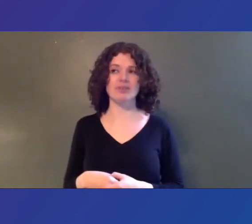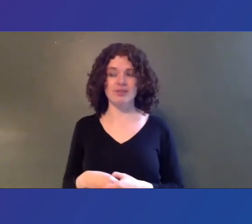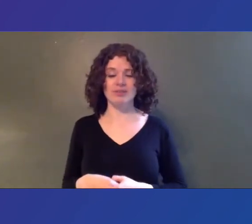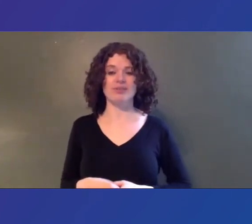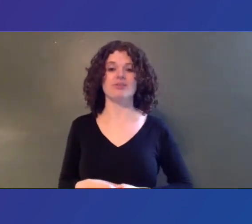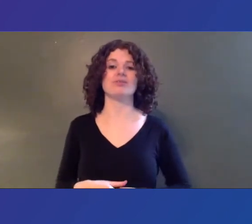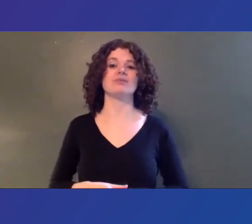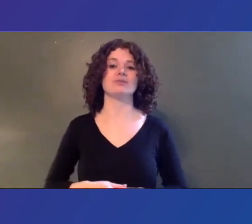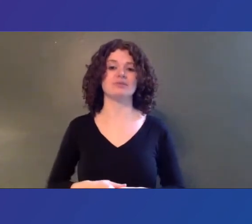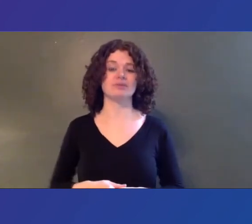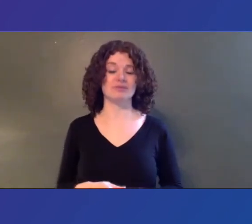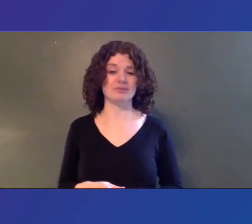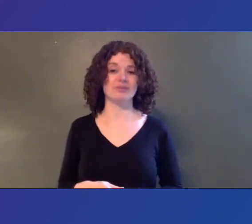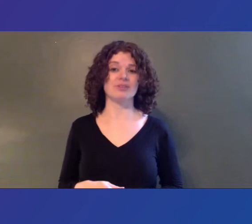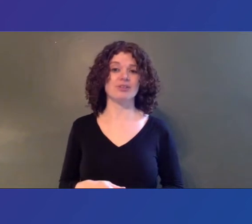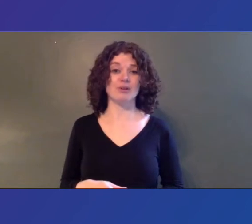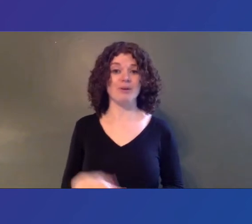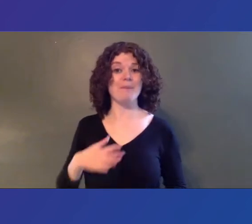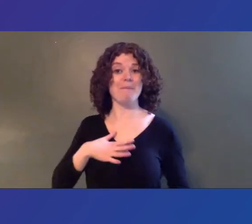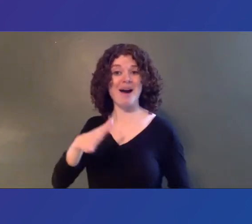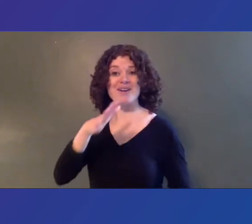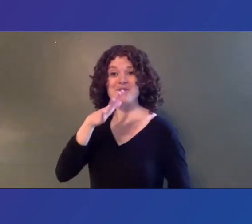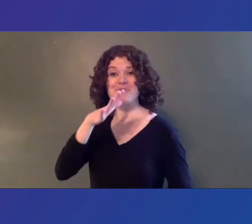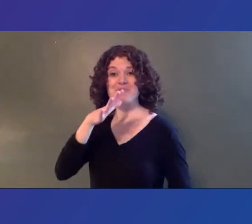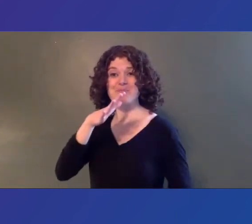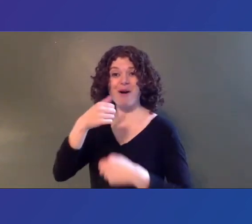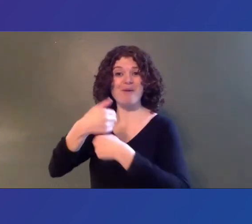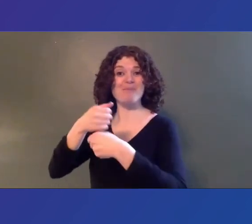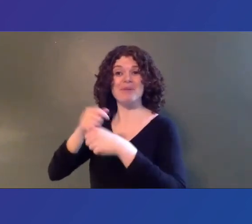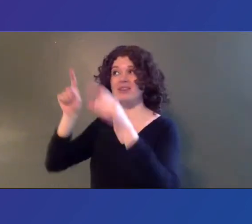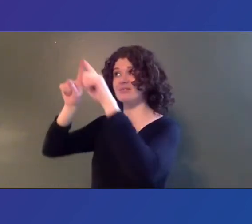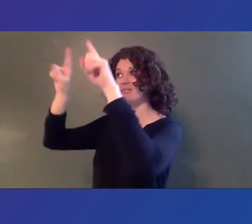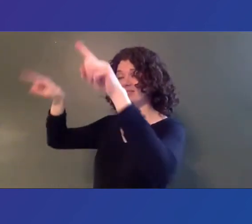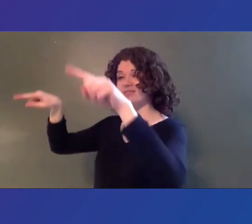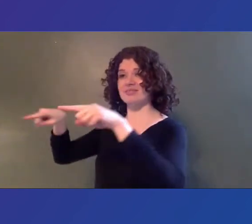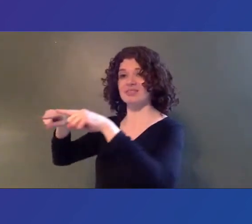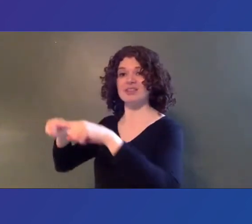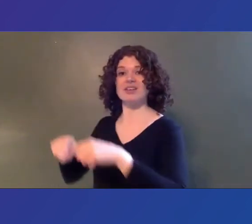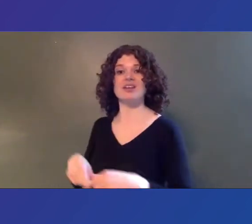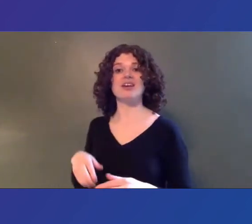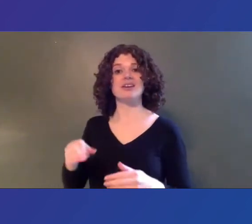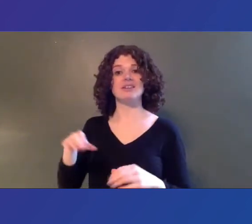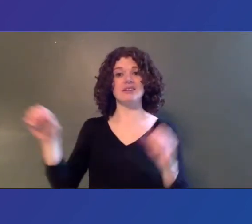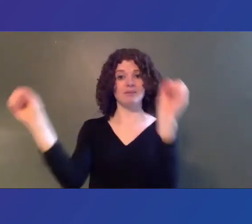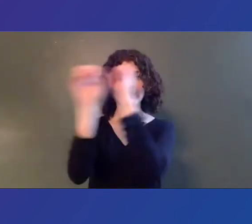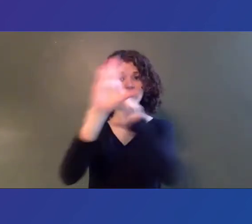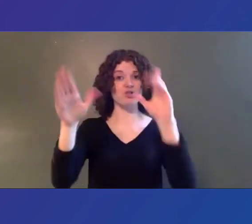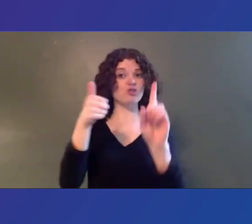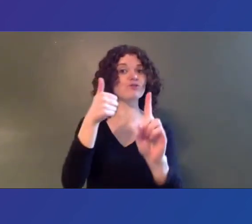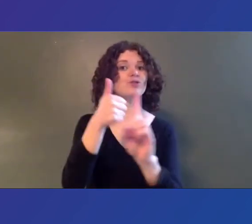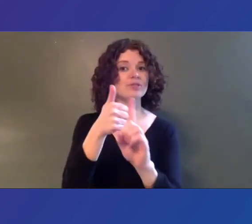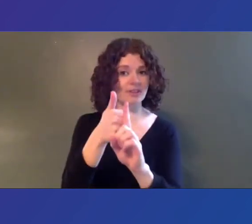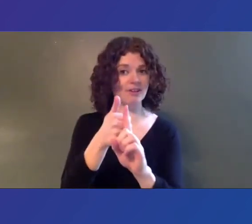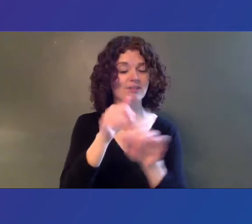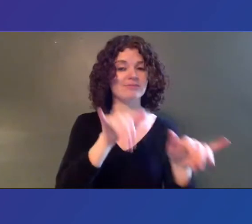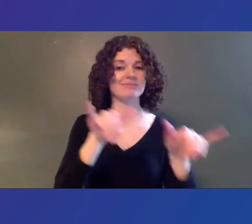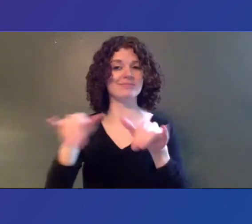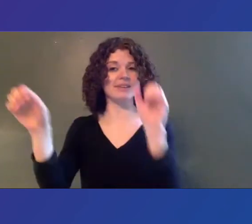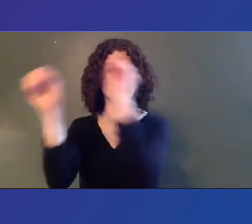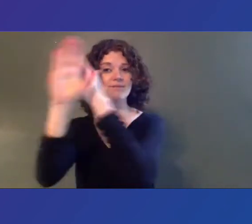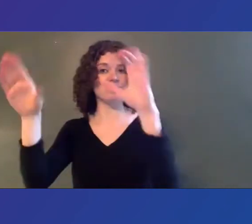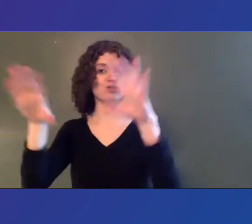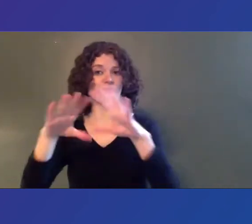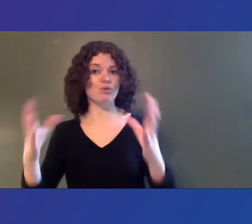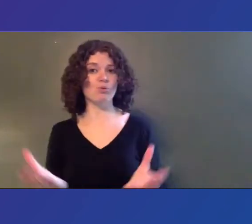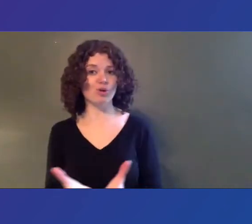had a plaque for me, in the image of yourself is the vision of the world, or something like that. So it had me thinking, well, how do I see